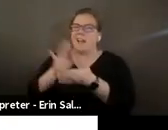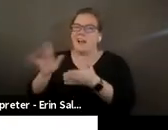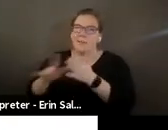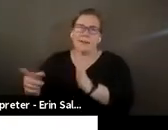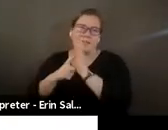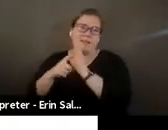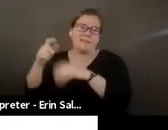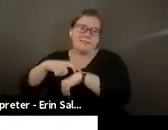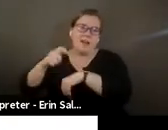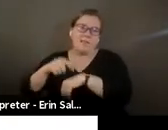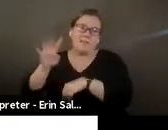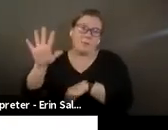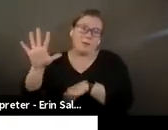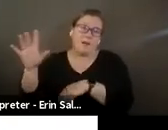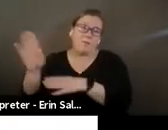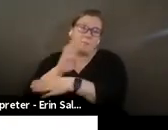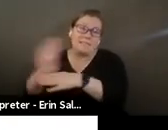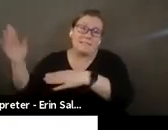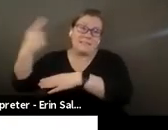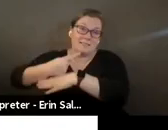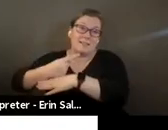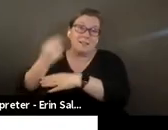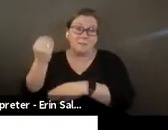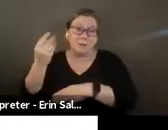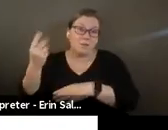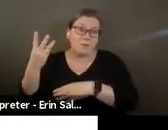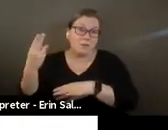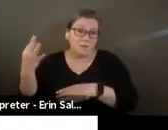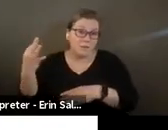that's going to be 45 business days.